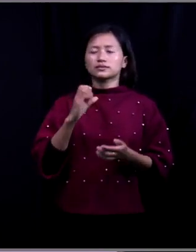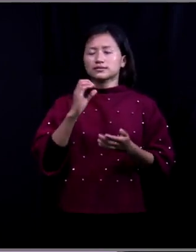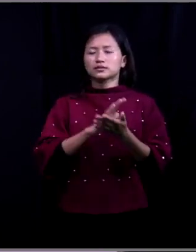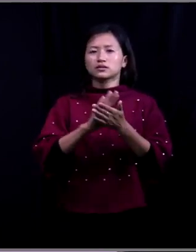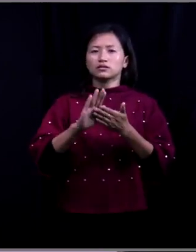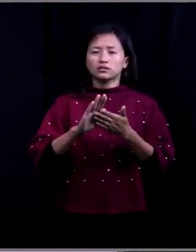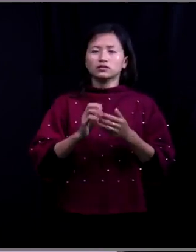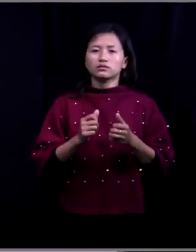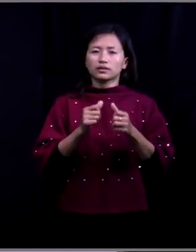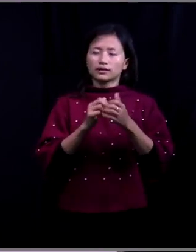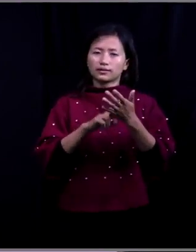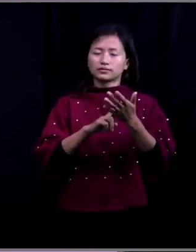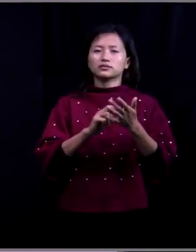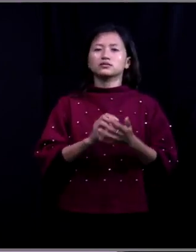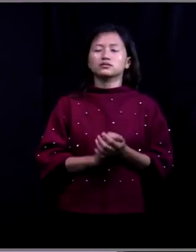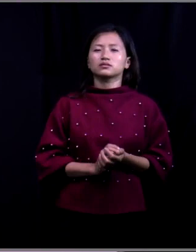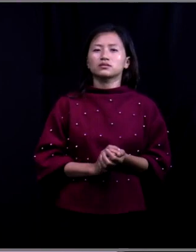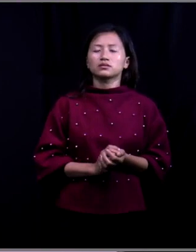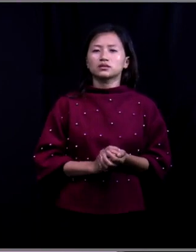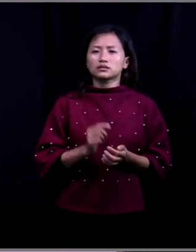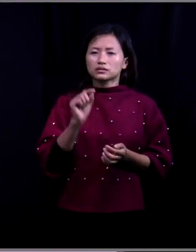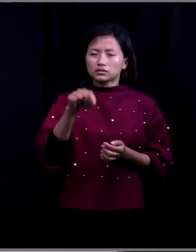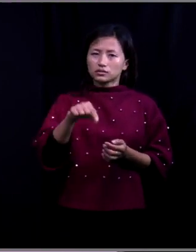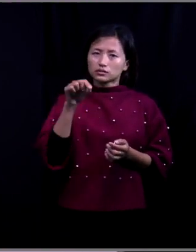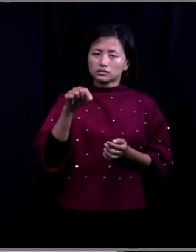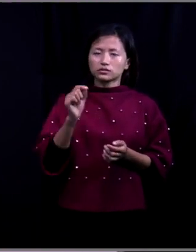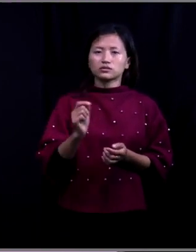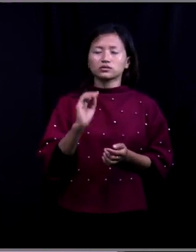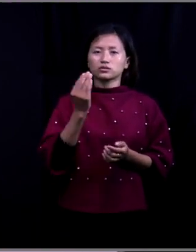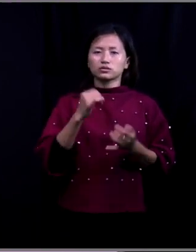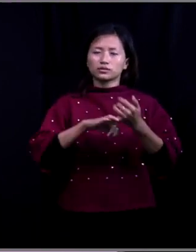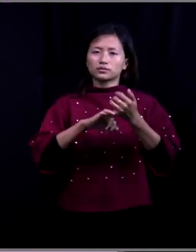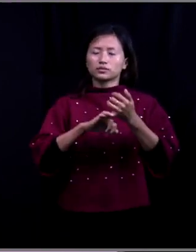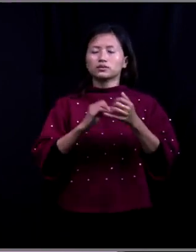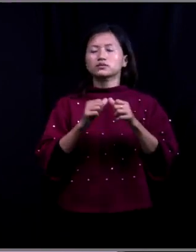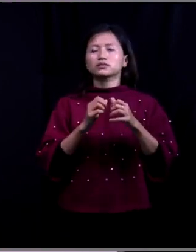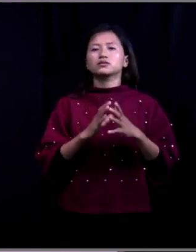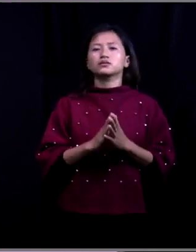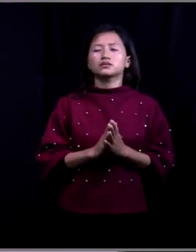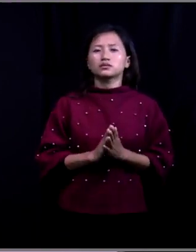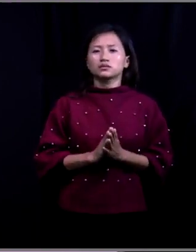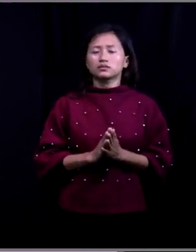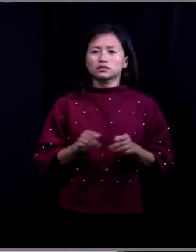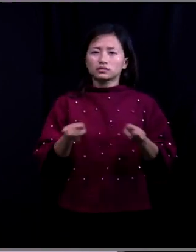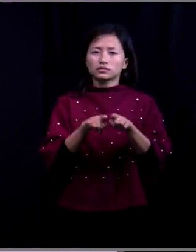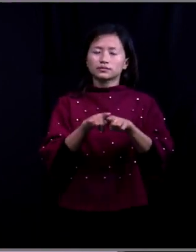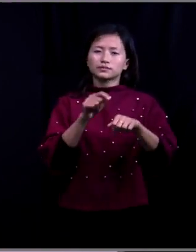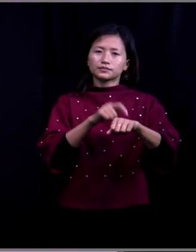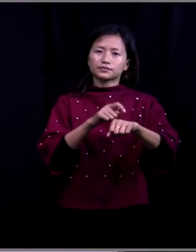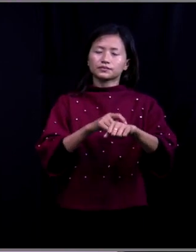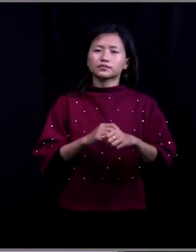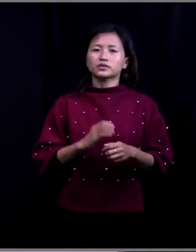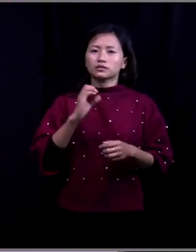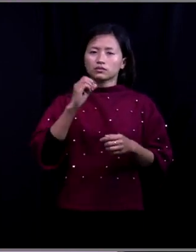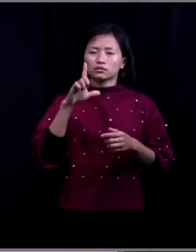In a crystal of NaCl, each sodium ion is surrounded by 6 chloride ions. At the same time, each chloride ion